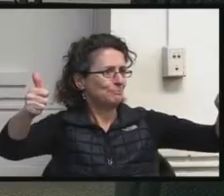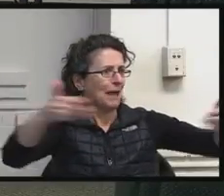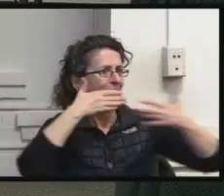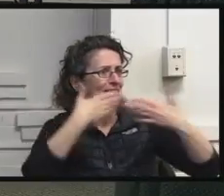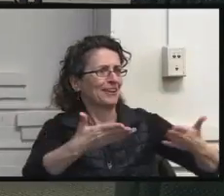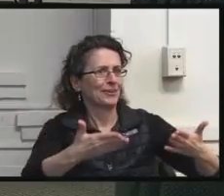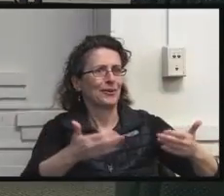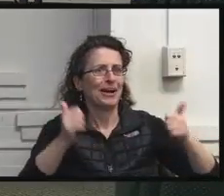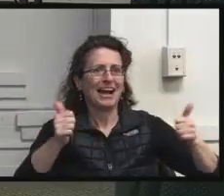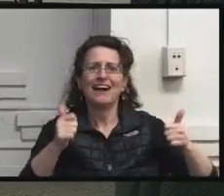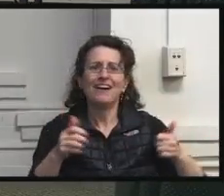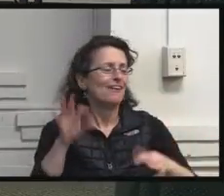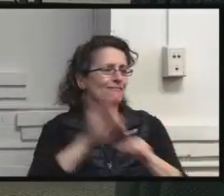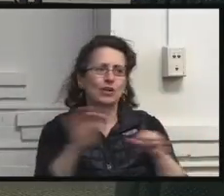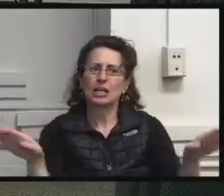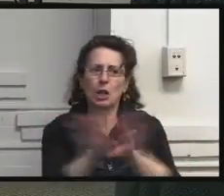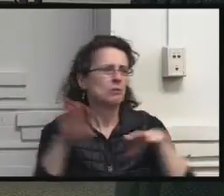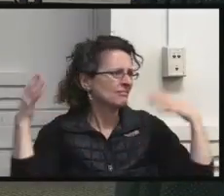We'll take it. Voting's closed.